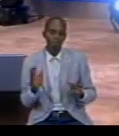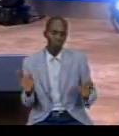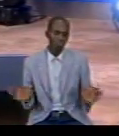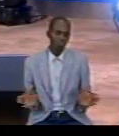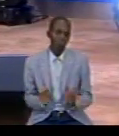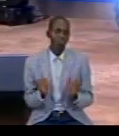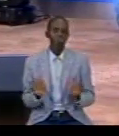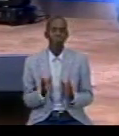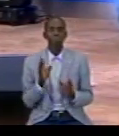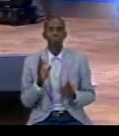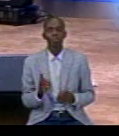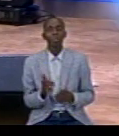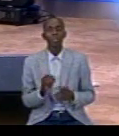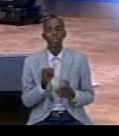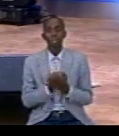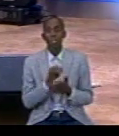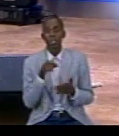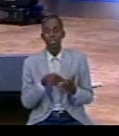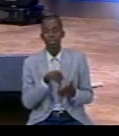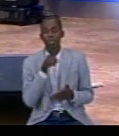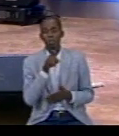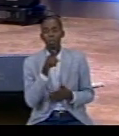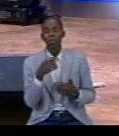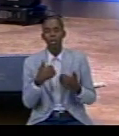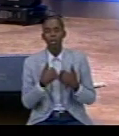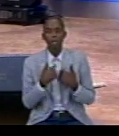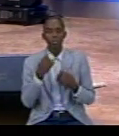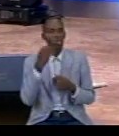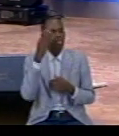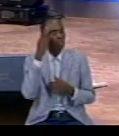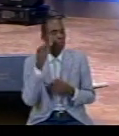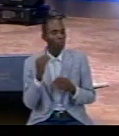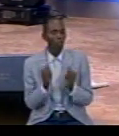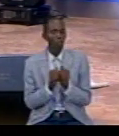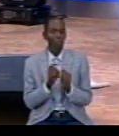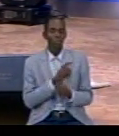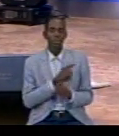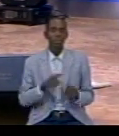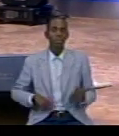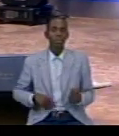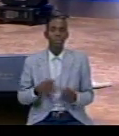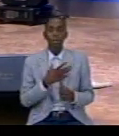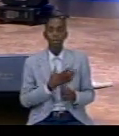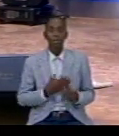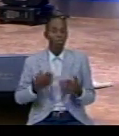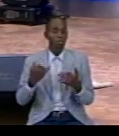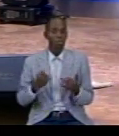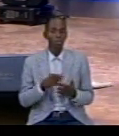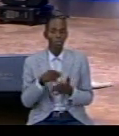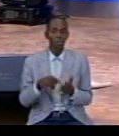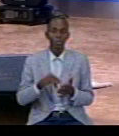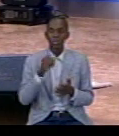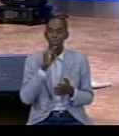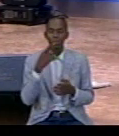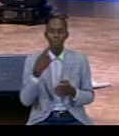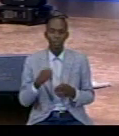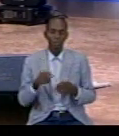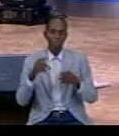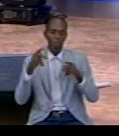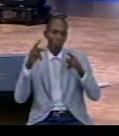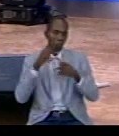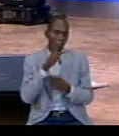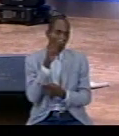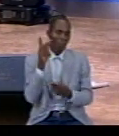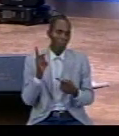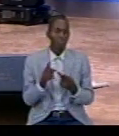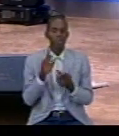This person has an experience with the Lord. And then this is the perfect peace that I just spoke about,